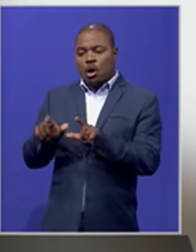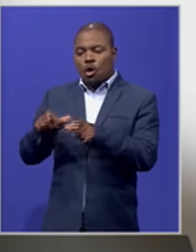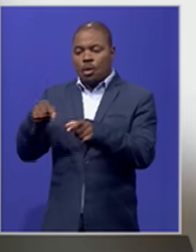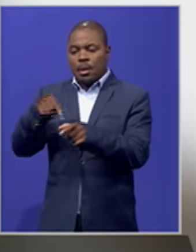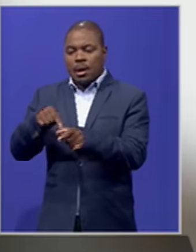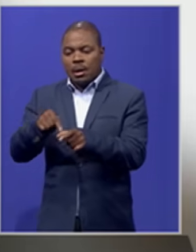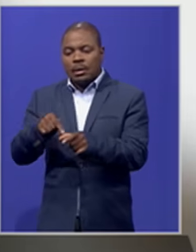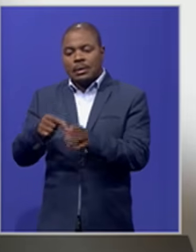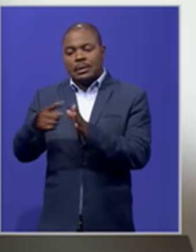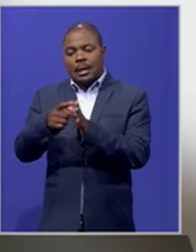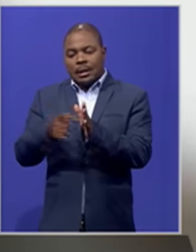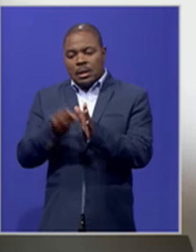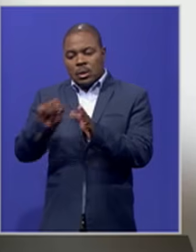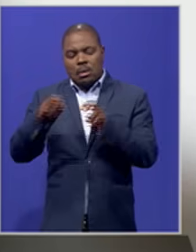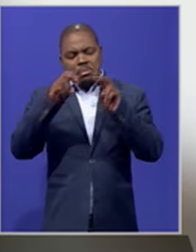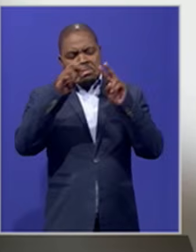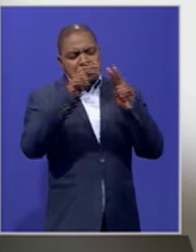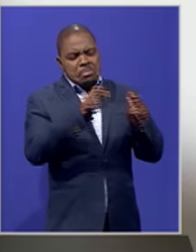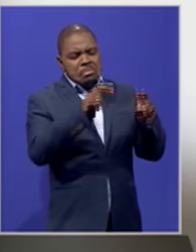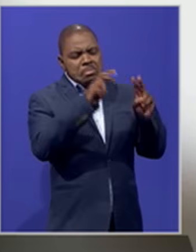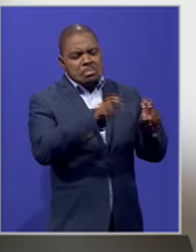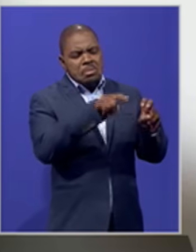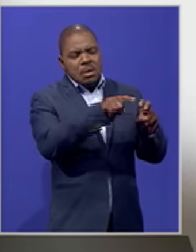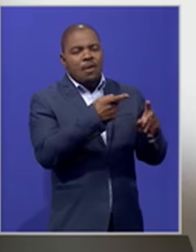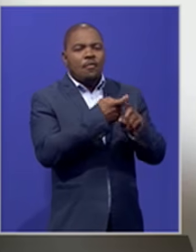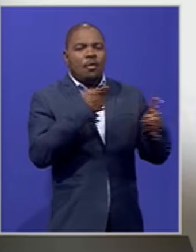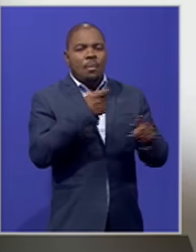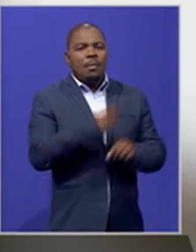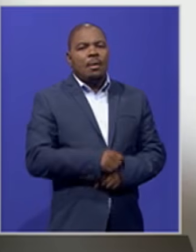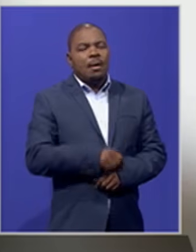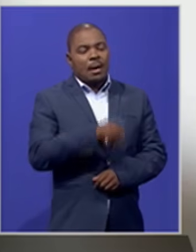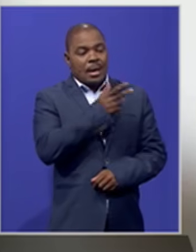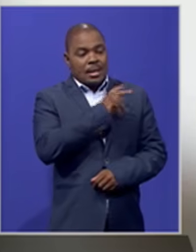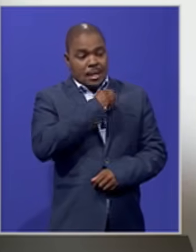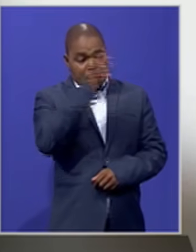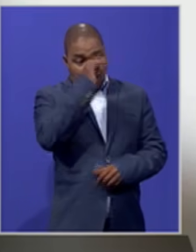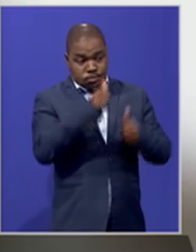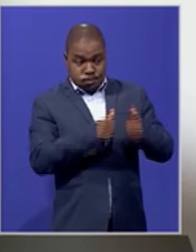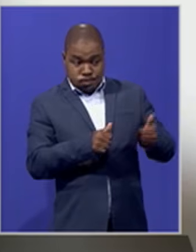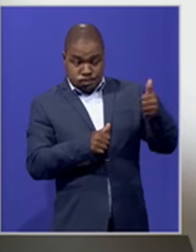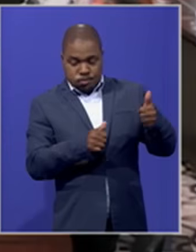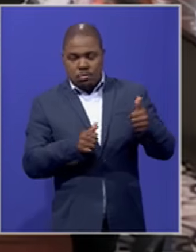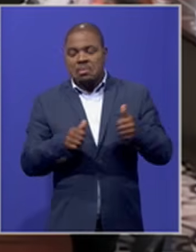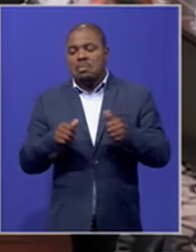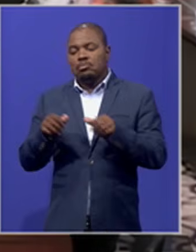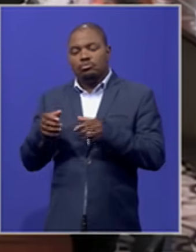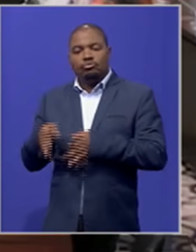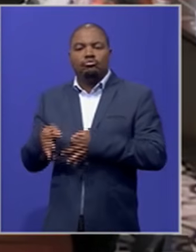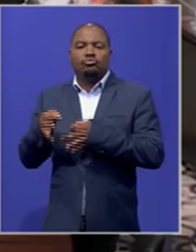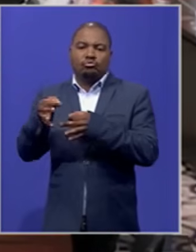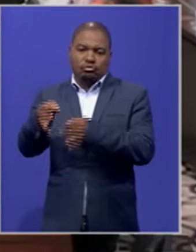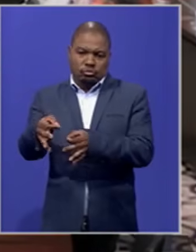hoc committee to investigate allegations made by Lieutenant General Nhlanhla Mkhwanazi.